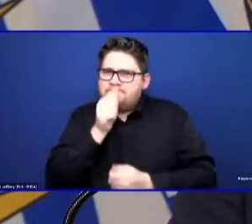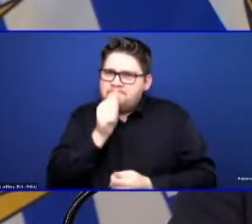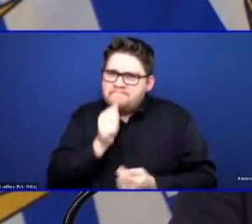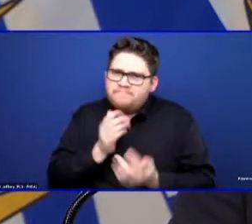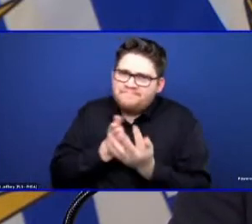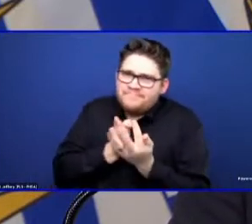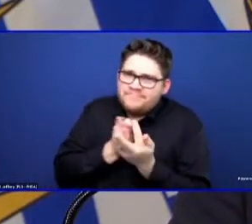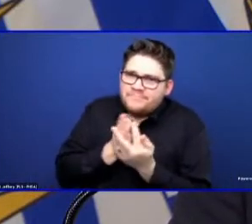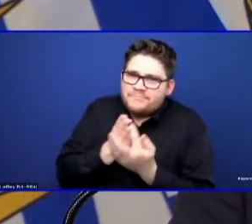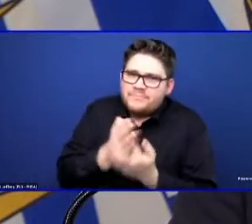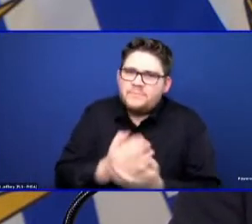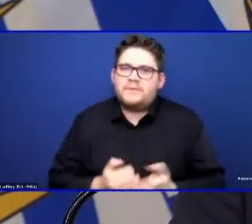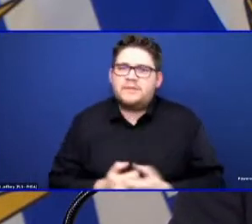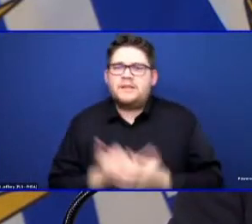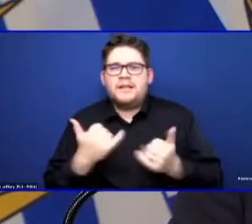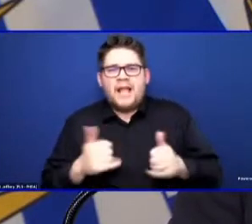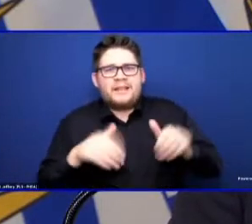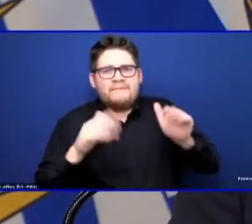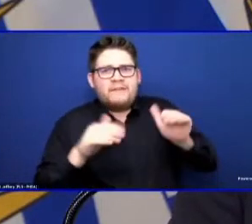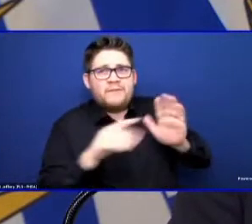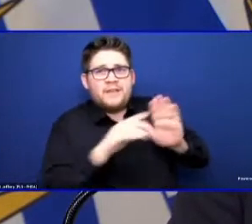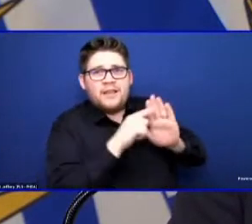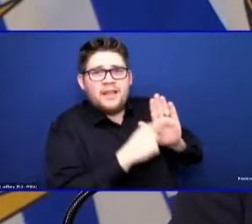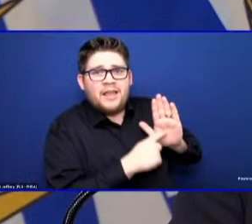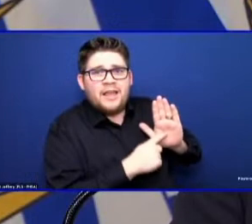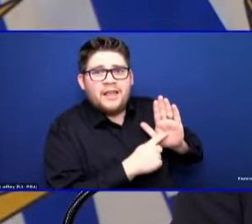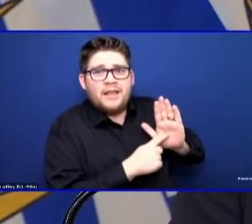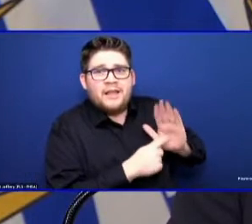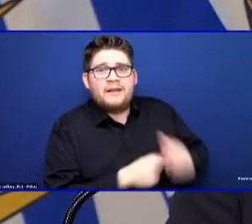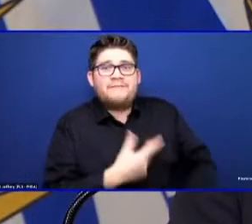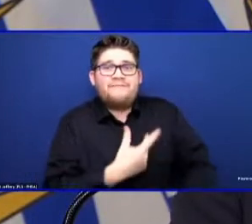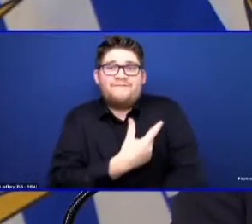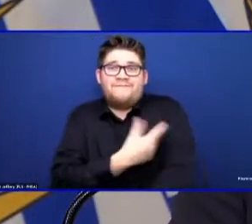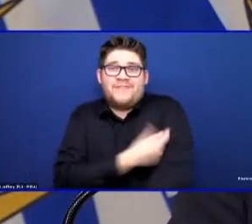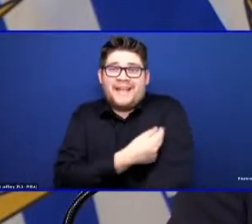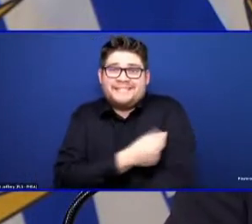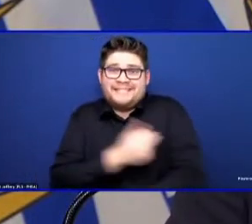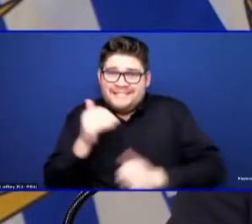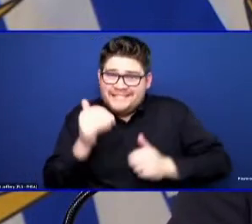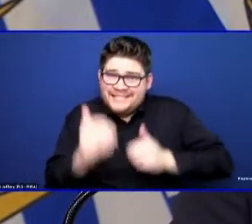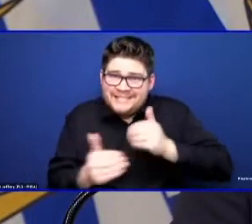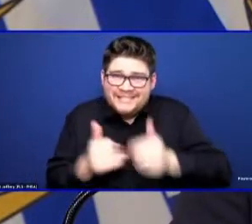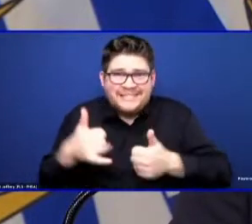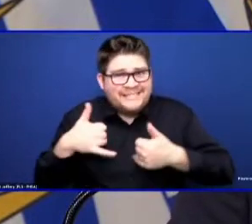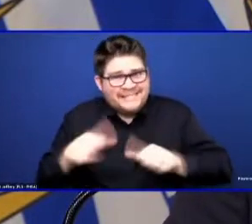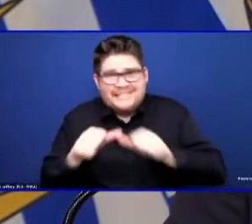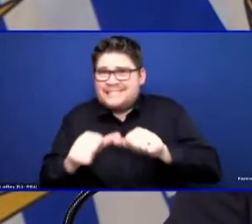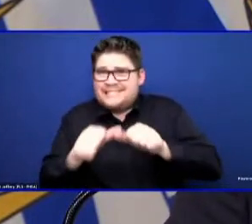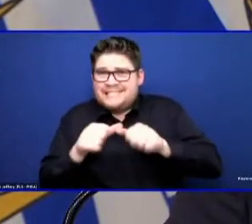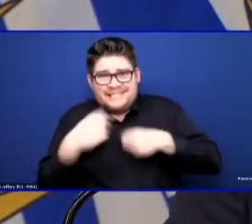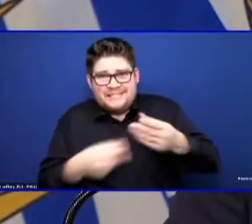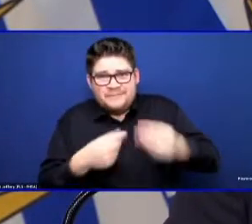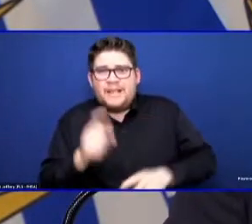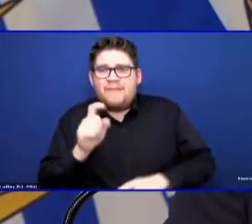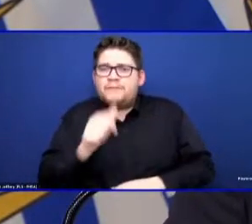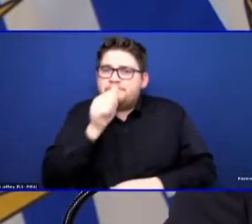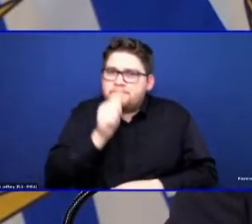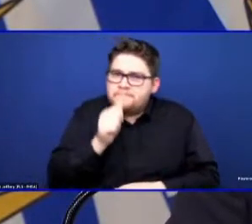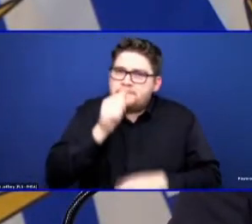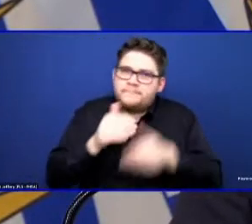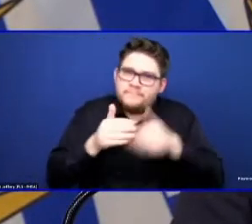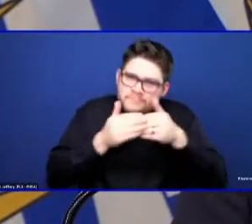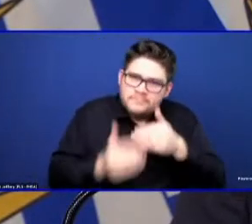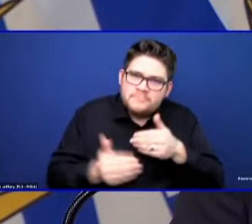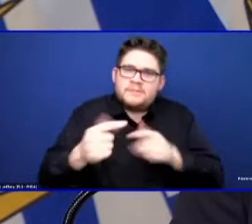but we need to buy the time to protect those people who are ending up with severe illness and ending up in hospital right